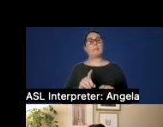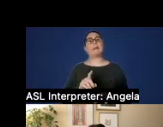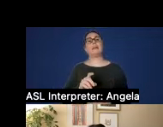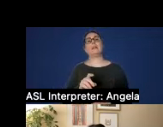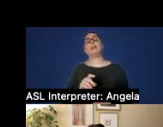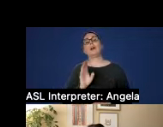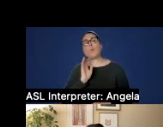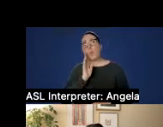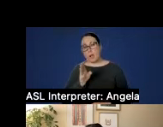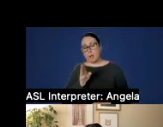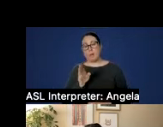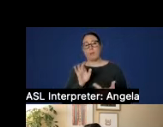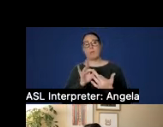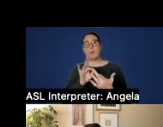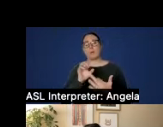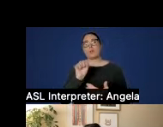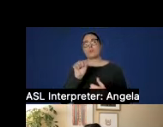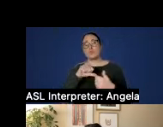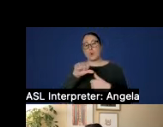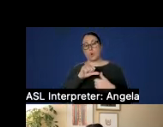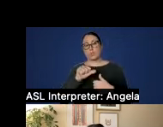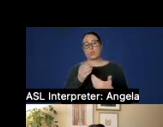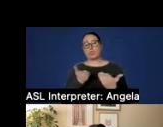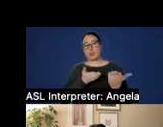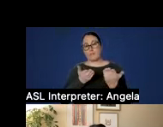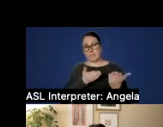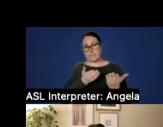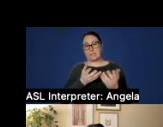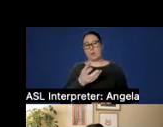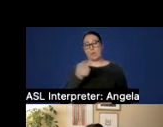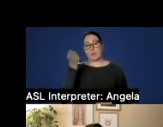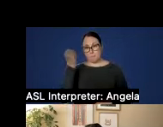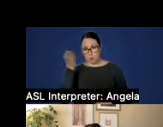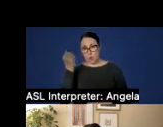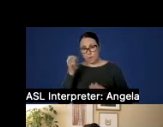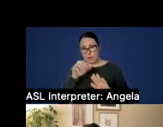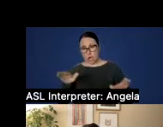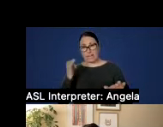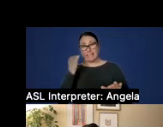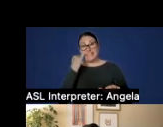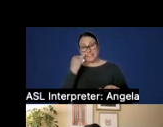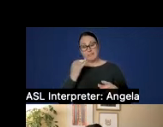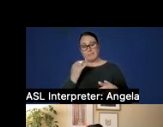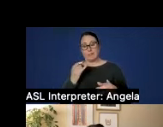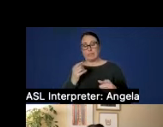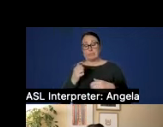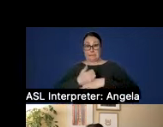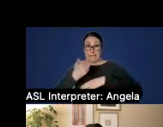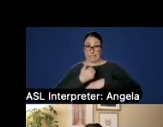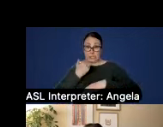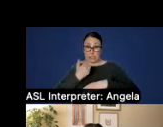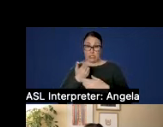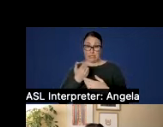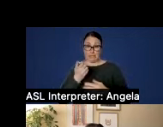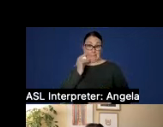law enforcement who would, remove a child from immediate danger, but you alone are required to make that report.